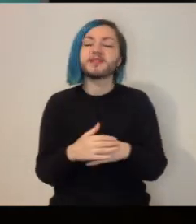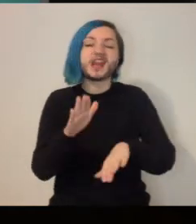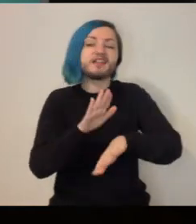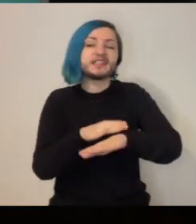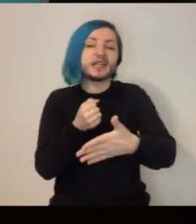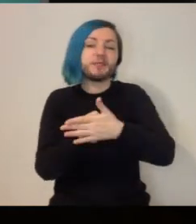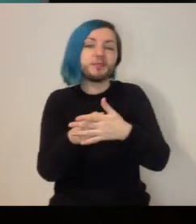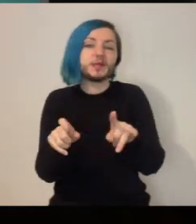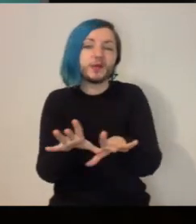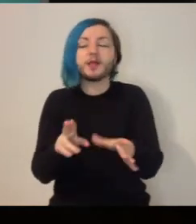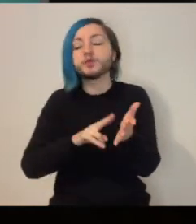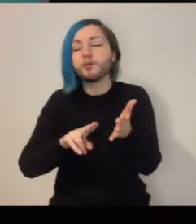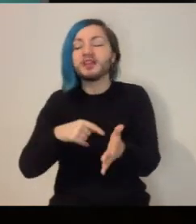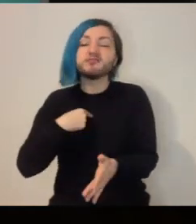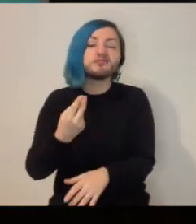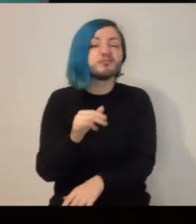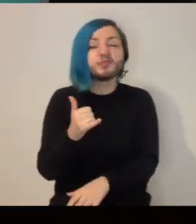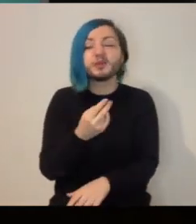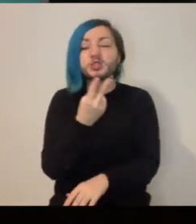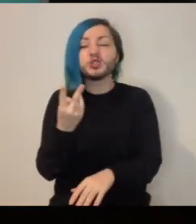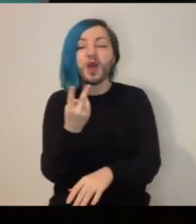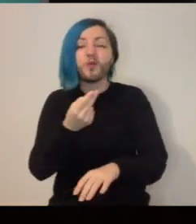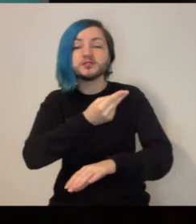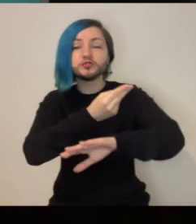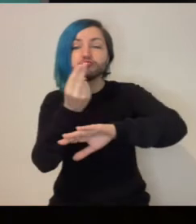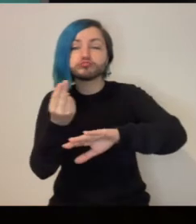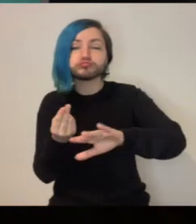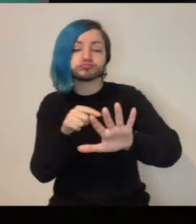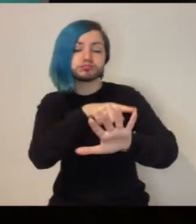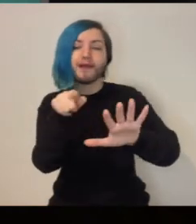We're on a limited time as well. Normally I might spend 2 hours working on a hand.